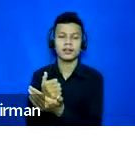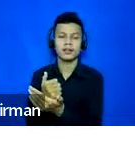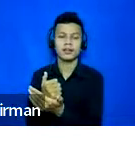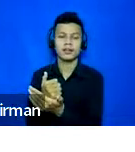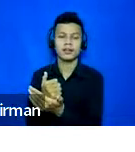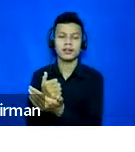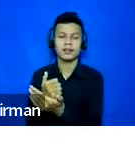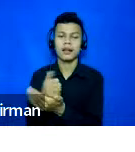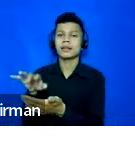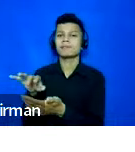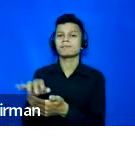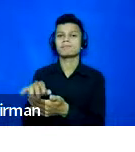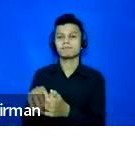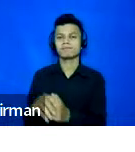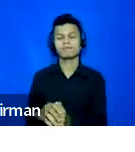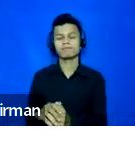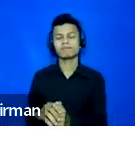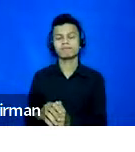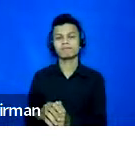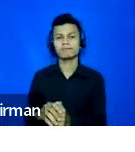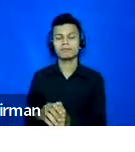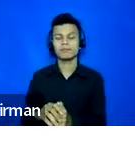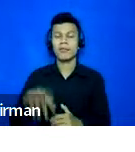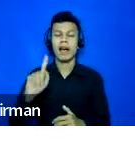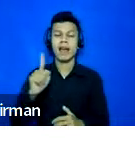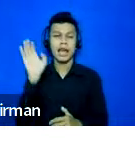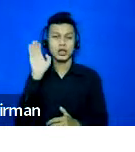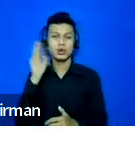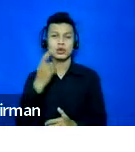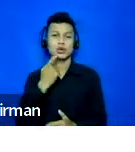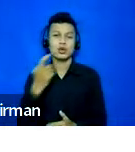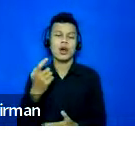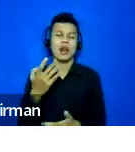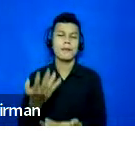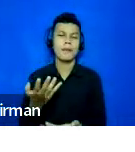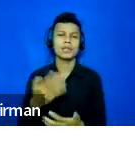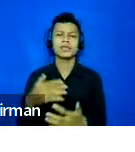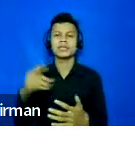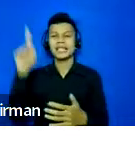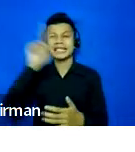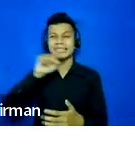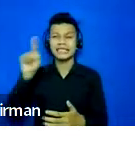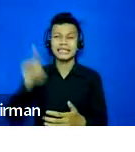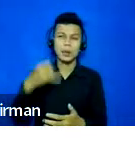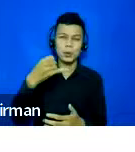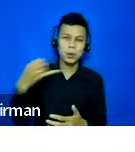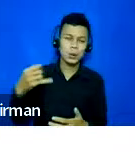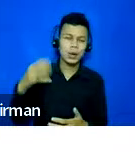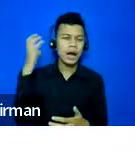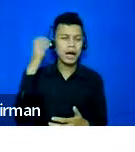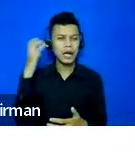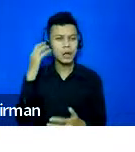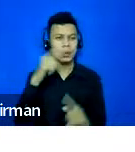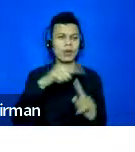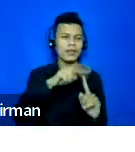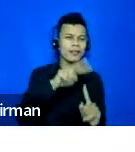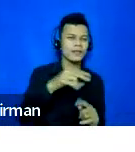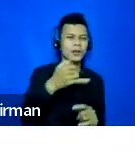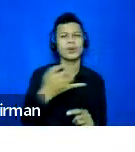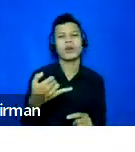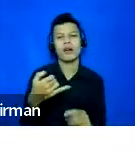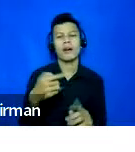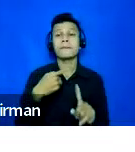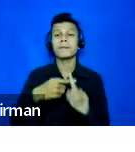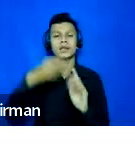There was also issues on lack of electricity, radio or TV coverage, and of course the literacy level of the